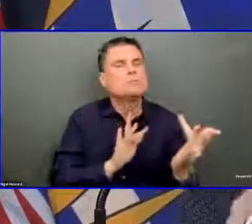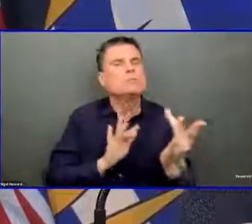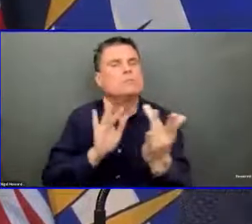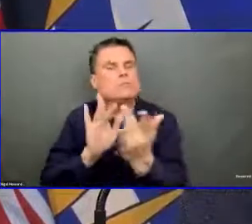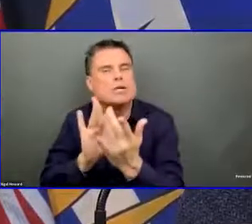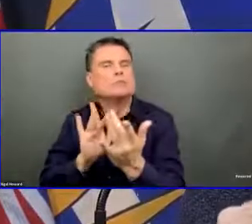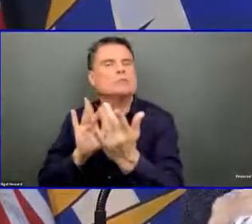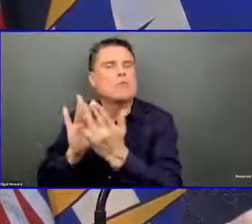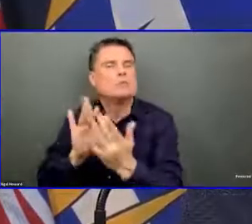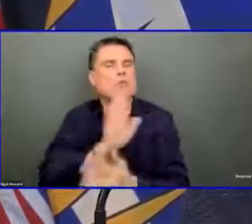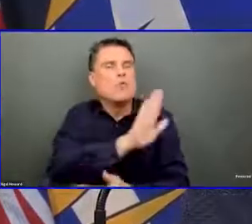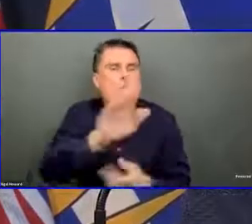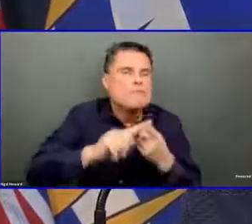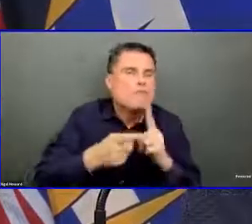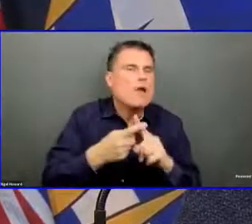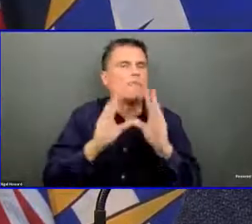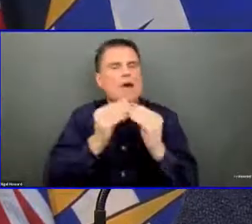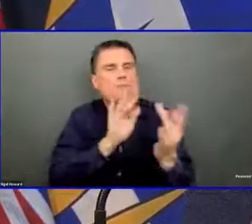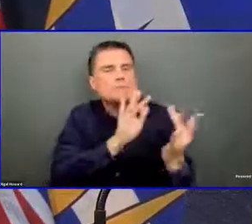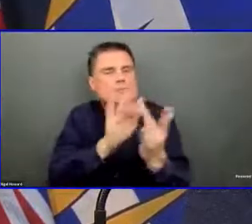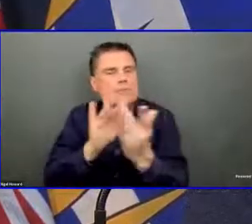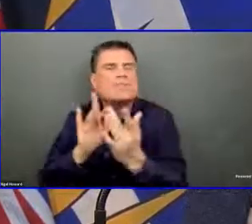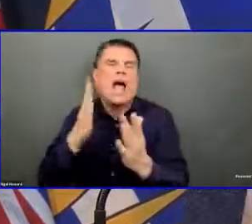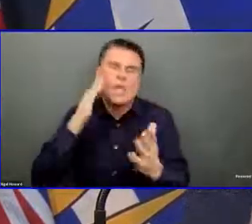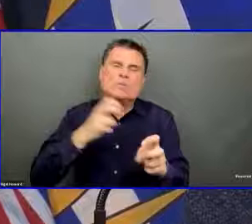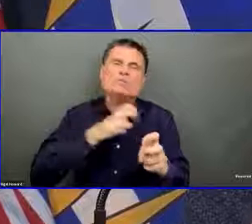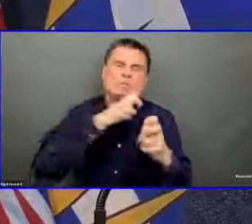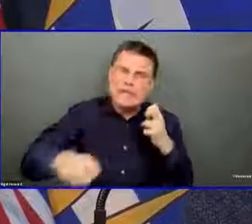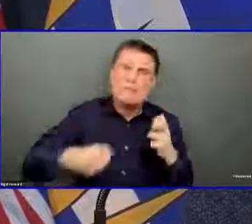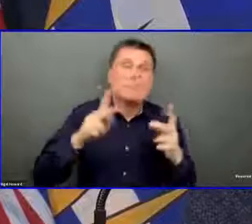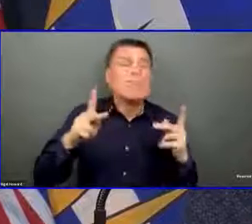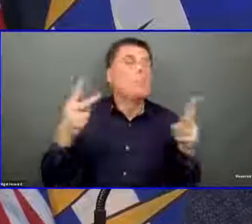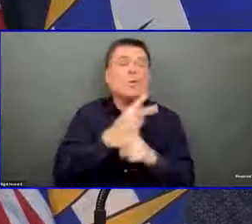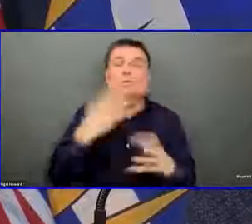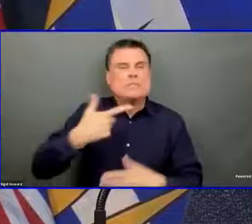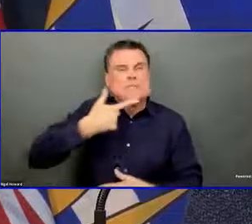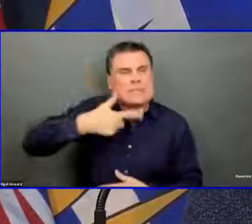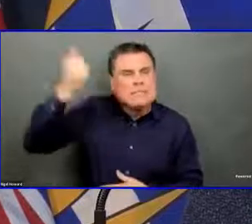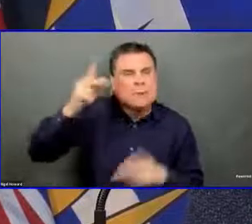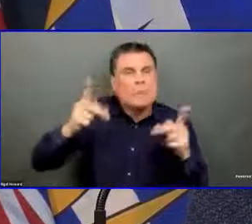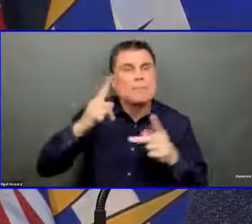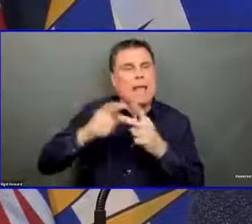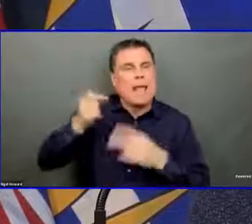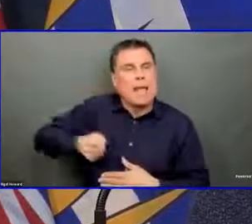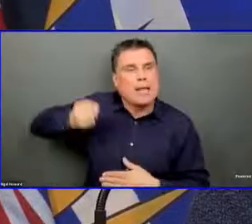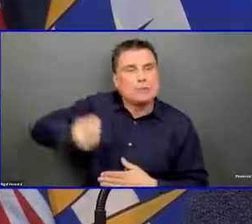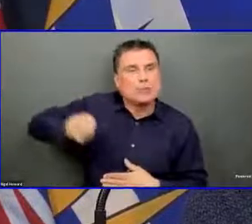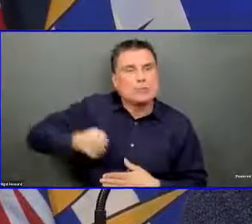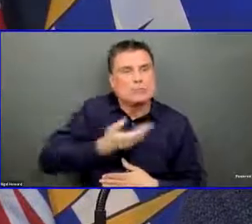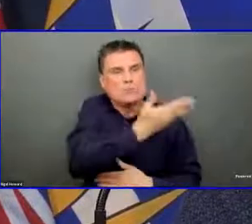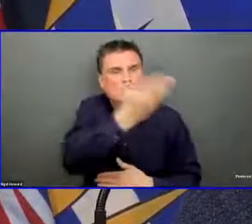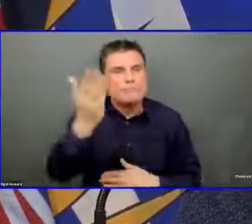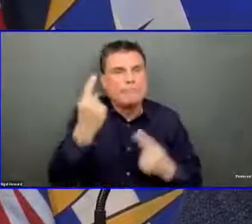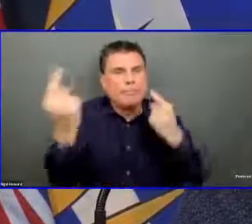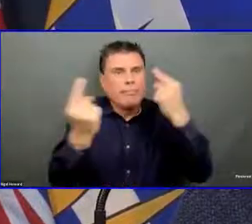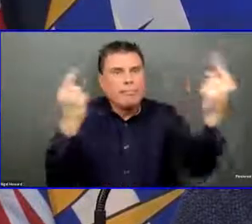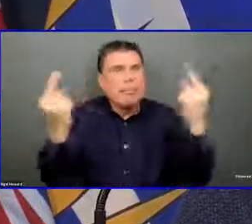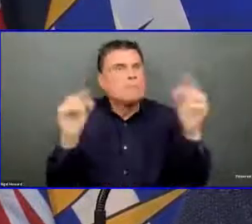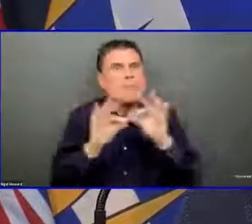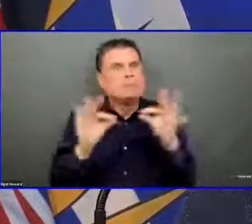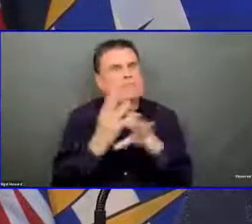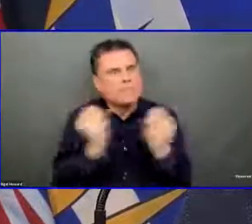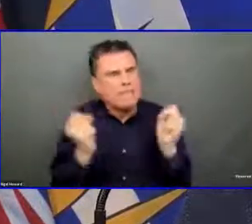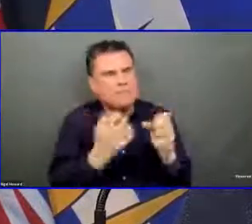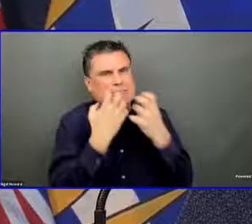by staying apart and keeping them safe. Connect with the young people in your lives. They have had the least